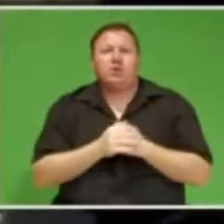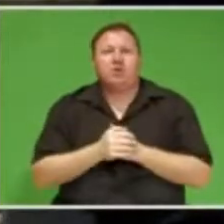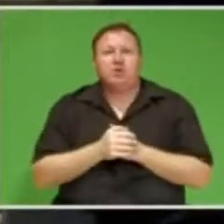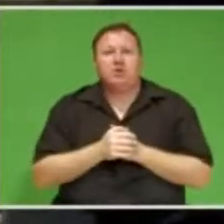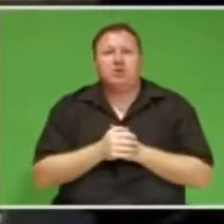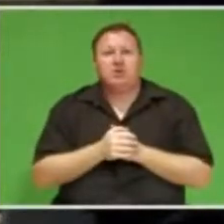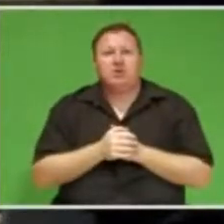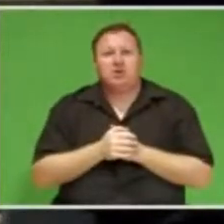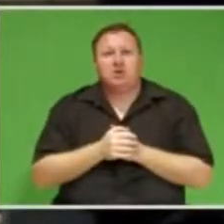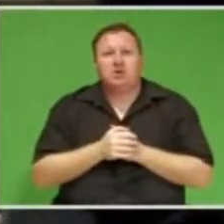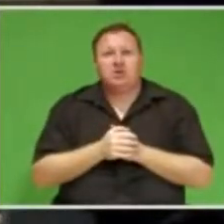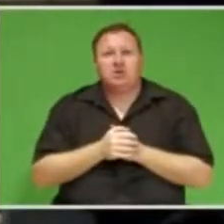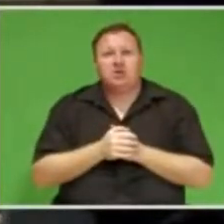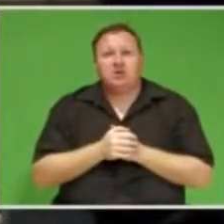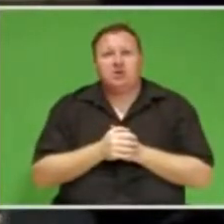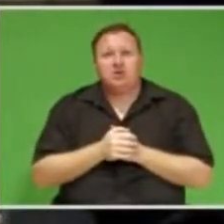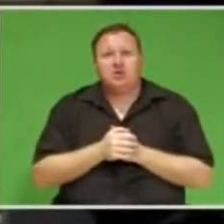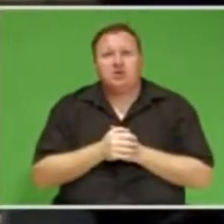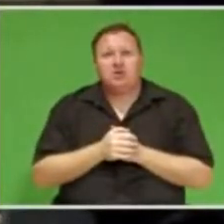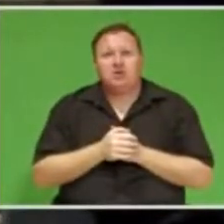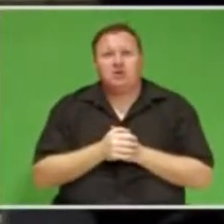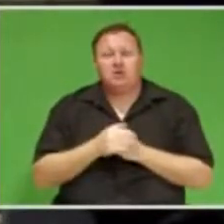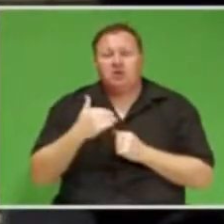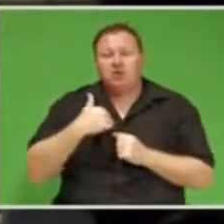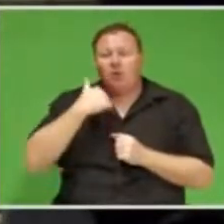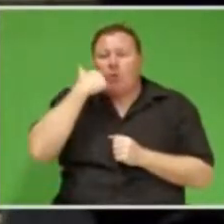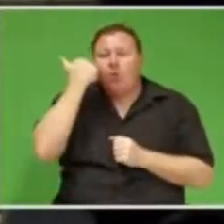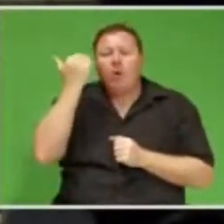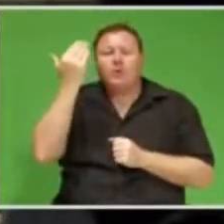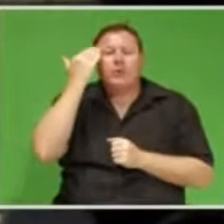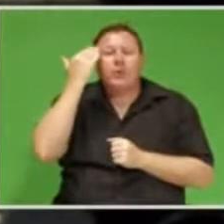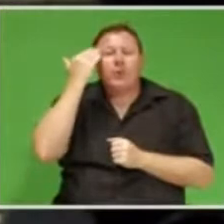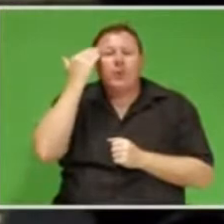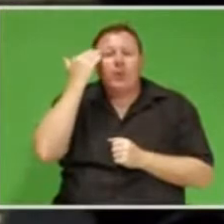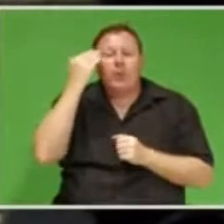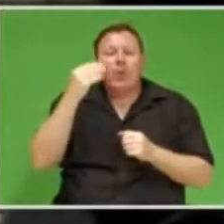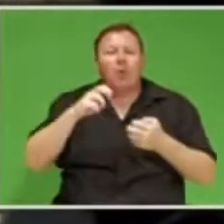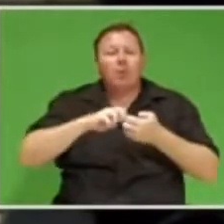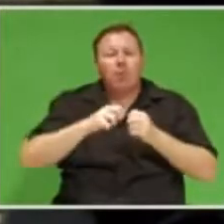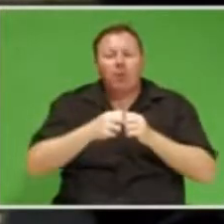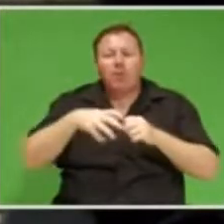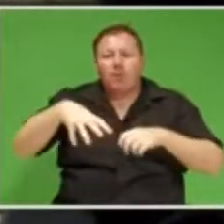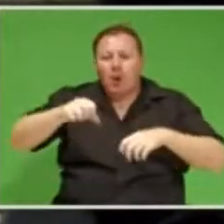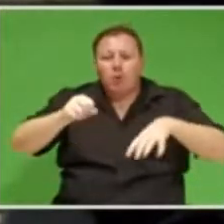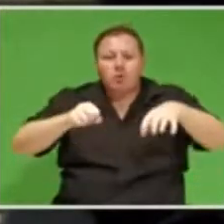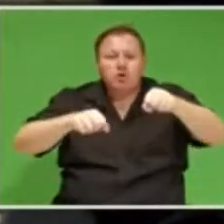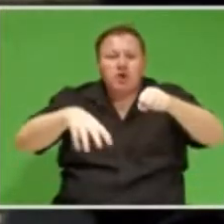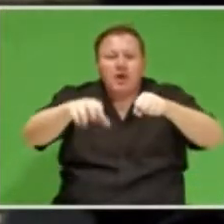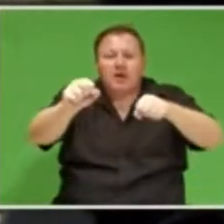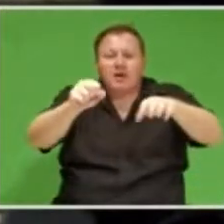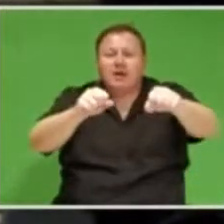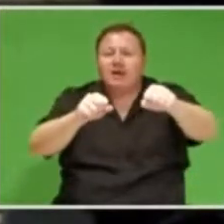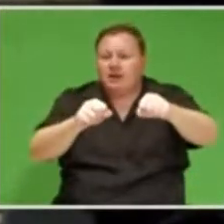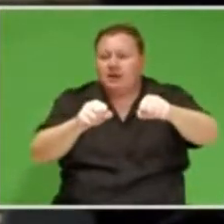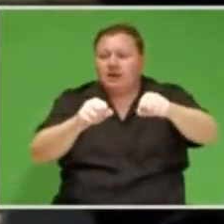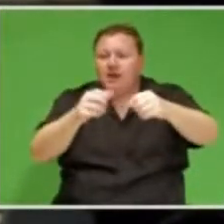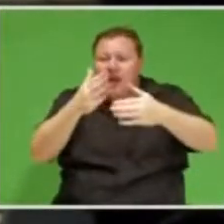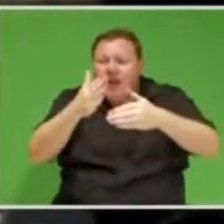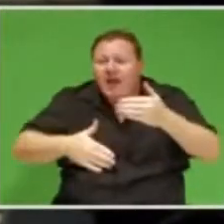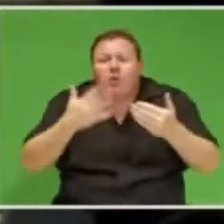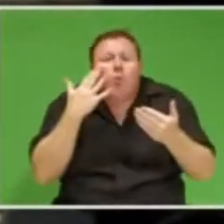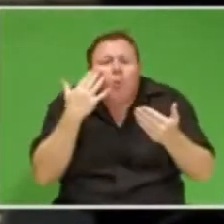They simply want to know when a problem like load shedding will be brought to an end.